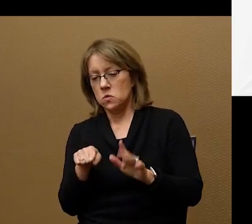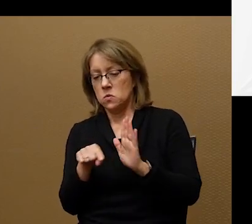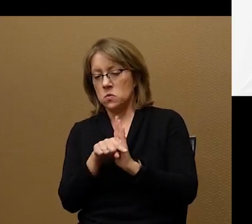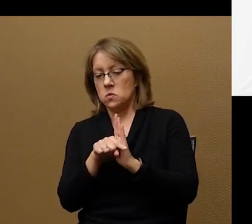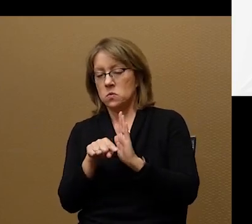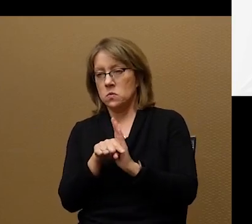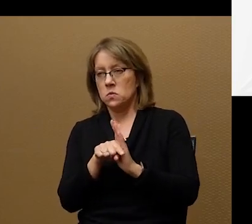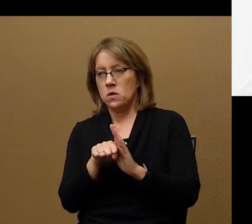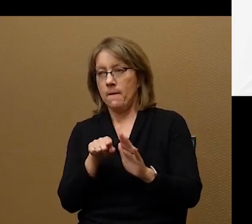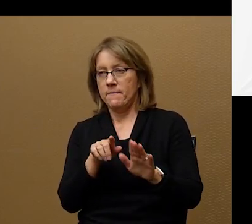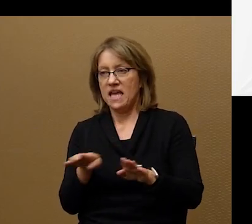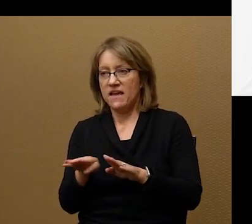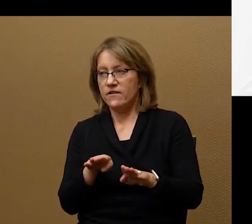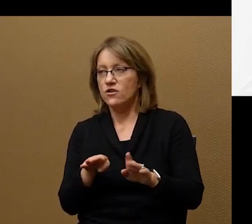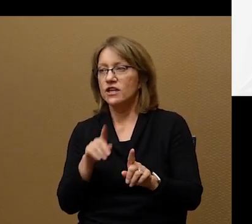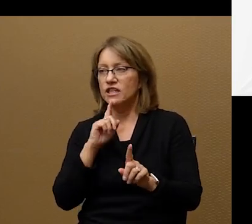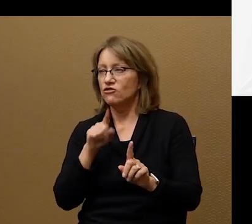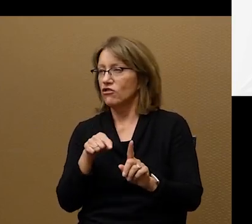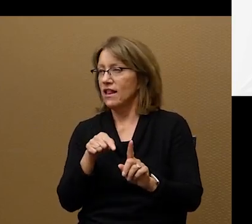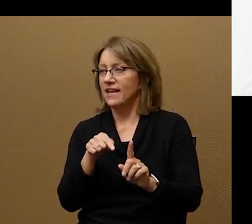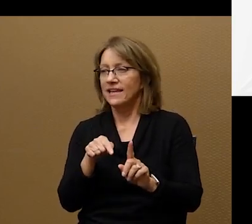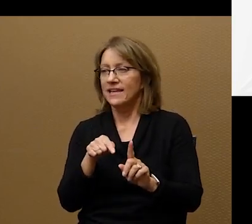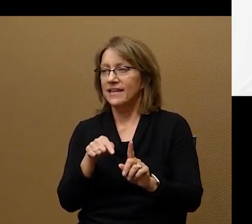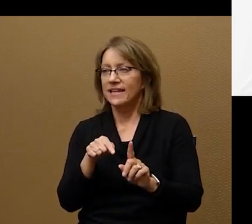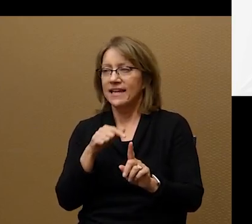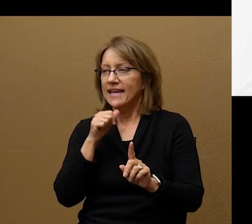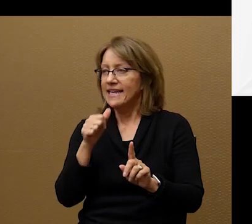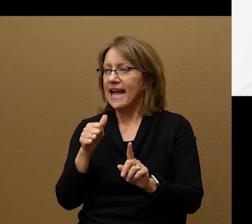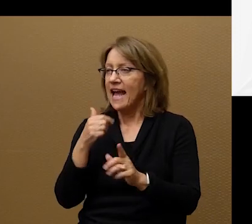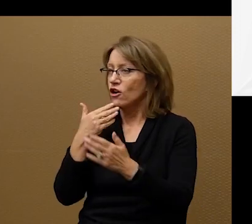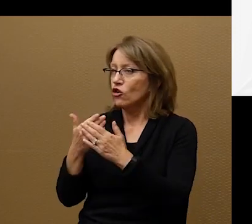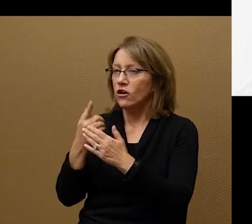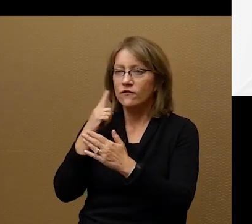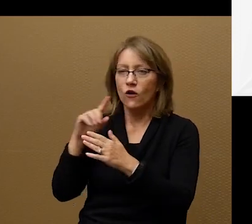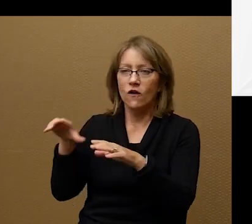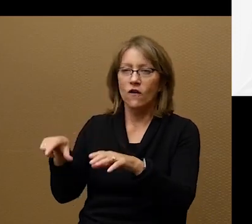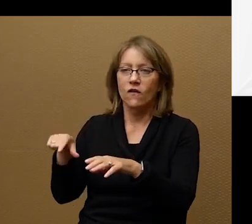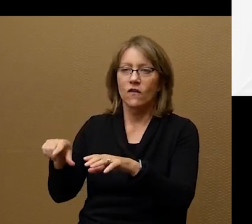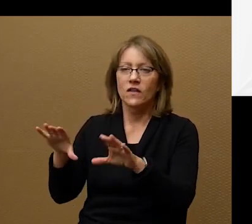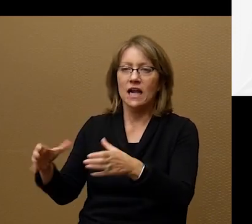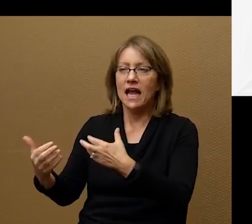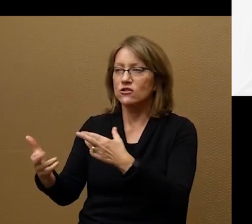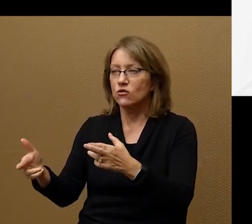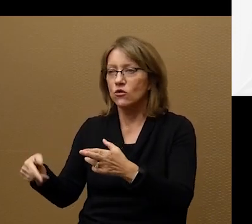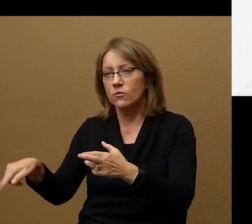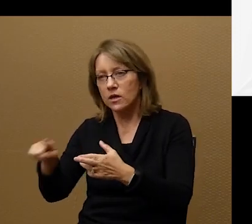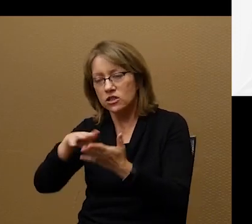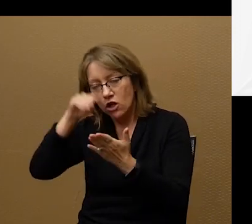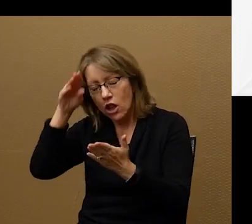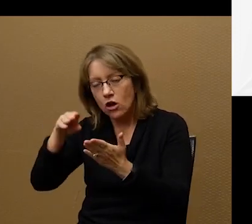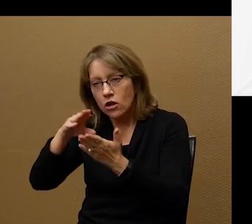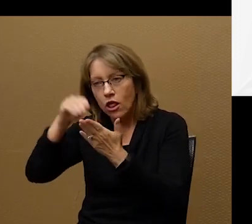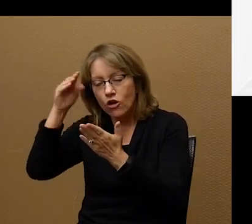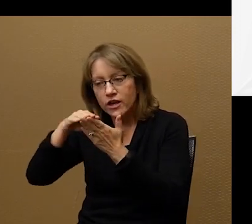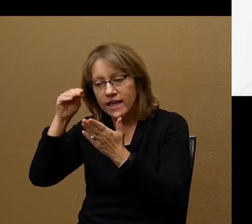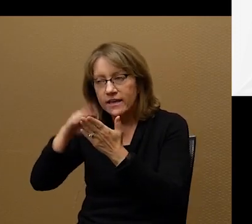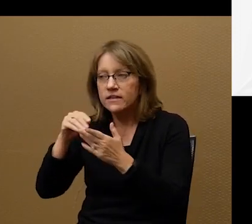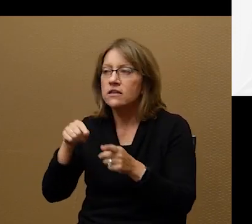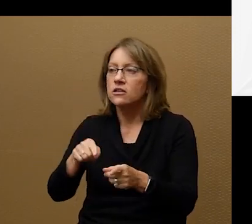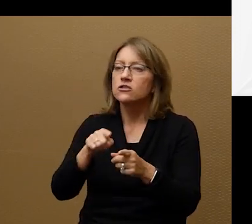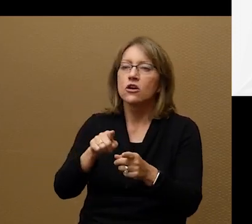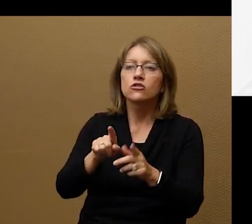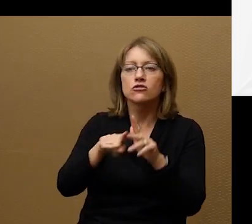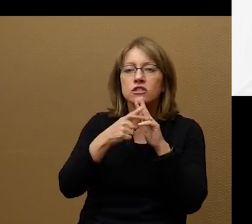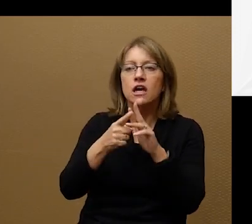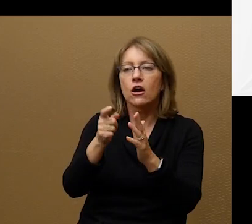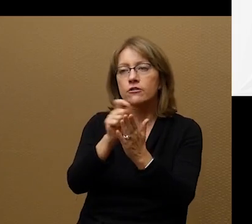that really is not conducive to our classroom. You could start an FBA, which is a functional